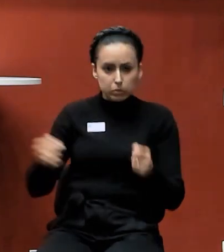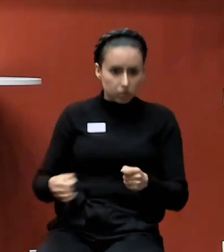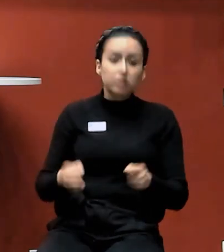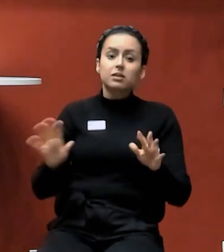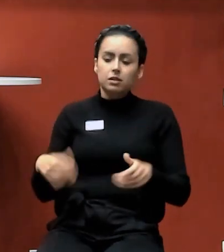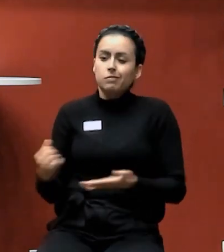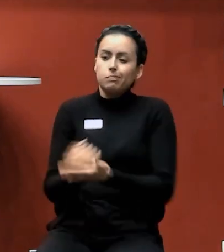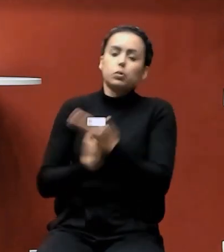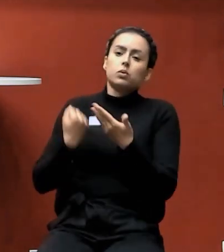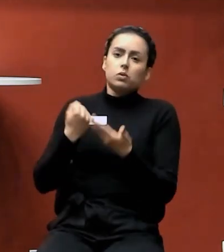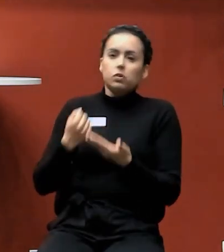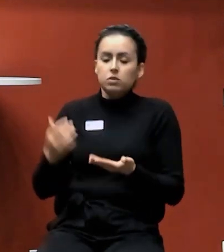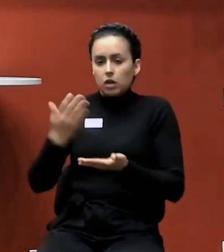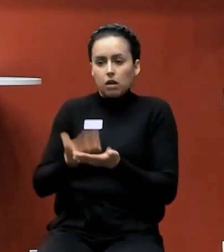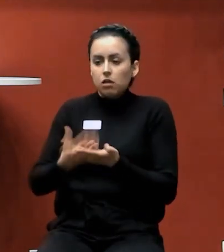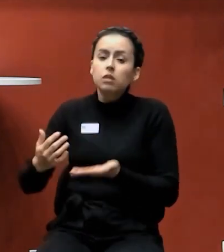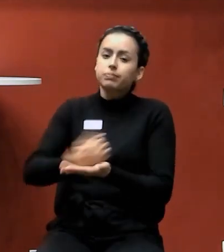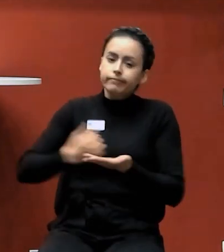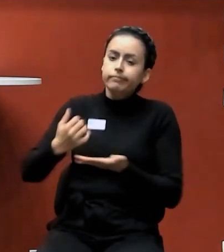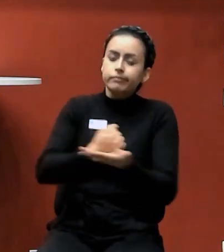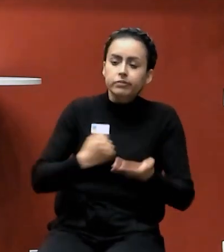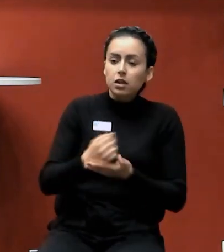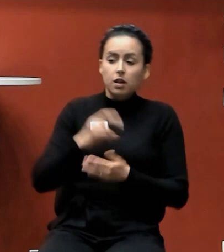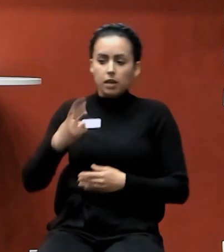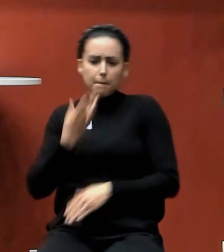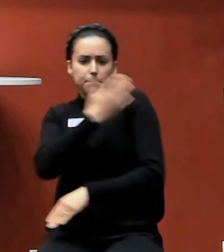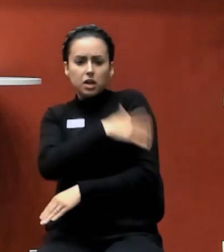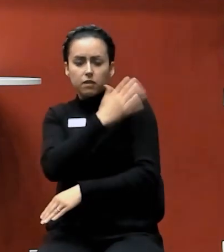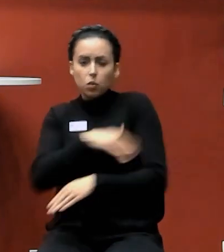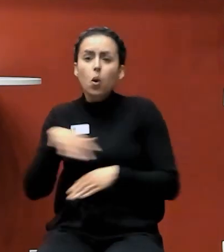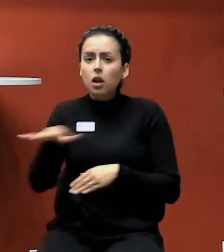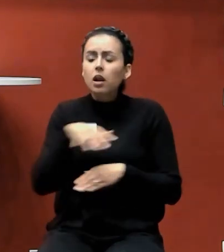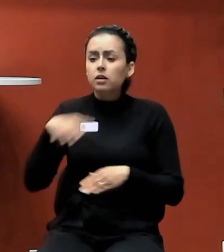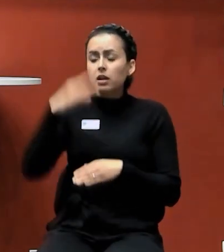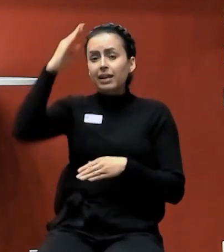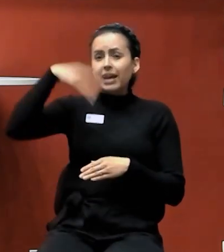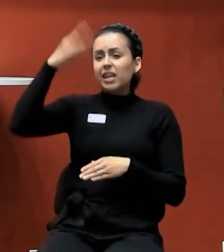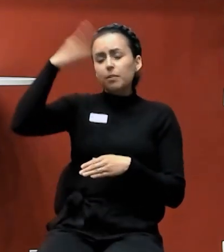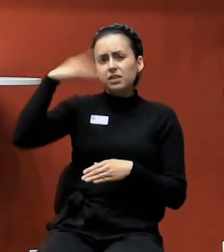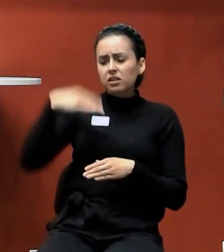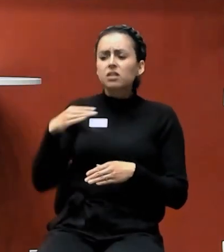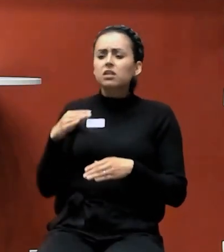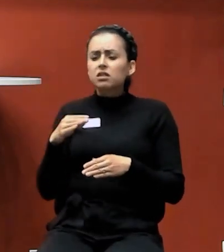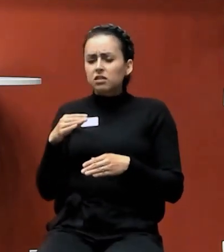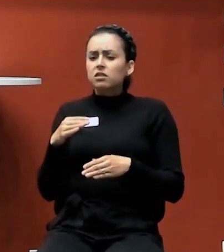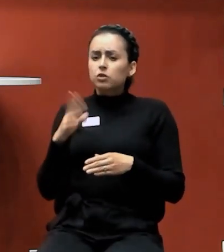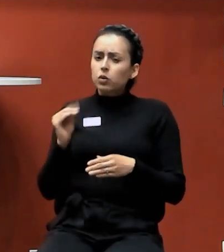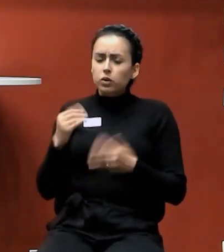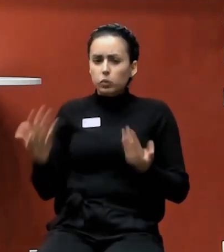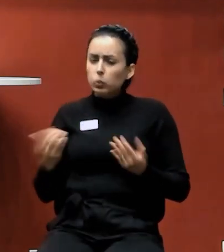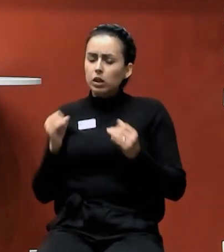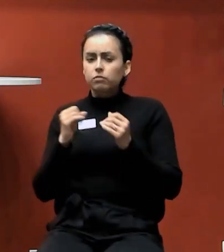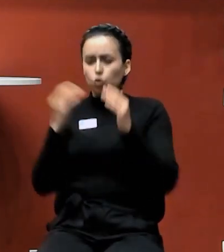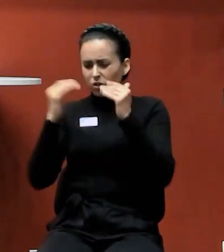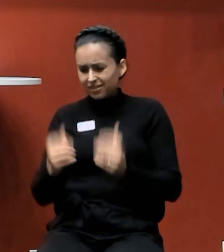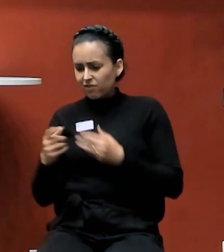it's like this service case of like, okay, in our customer base, there's like these people, so we need at least one person into our organization to